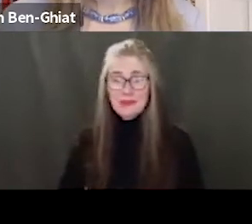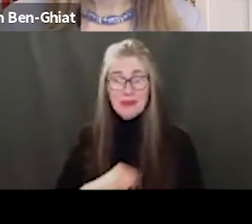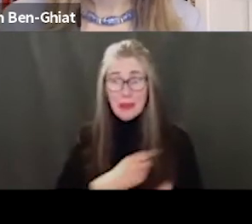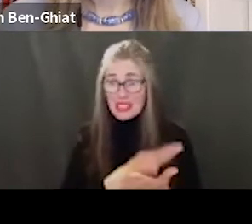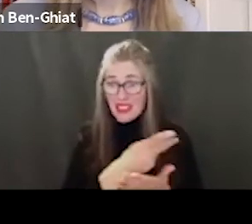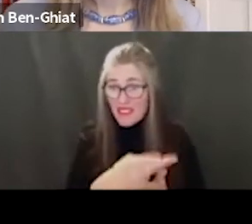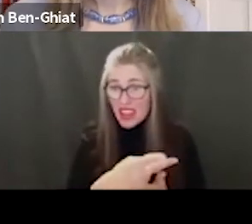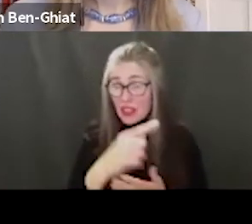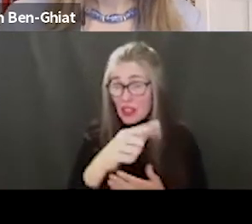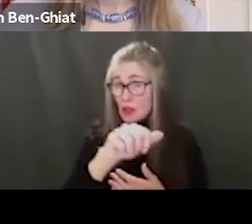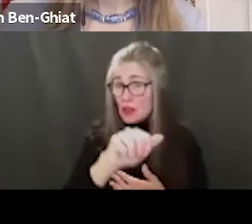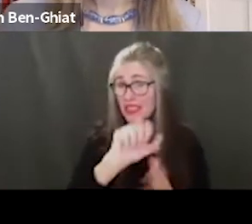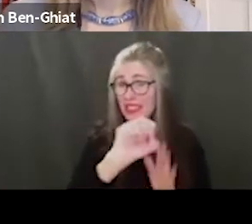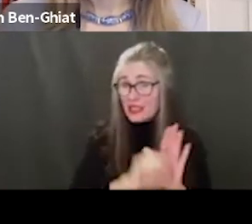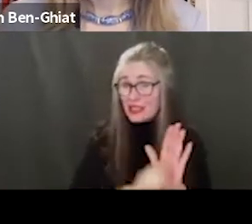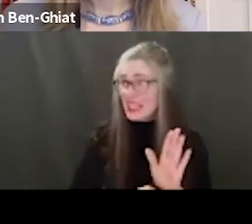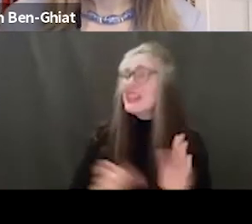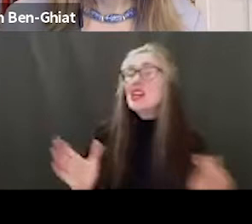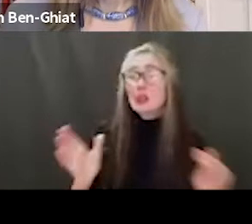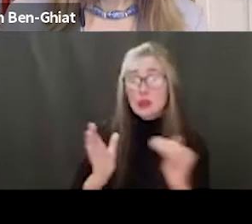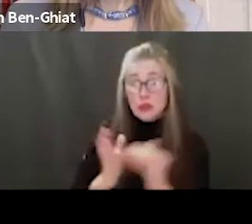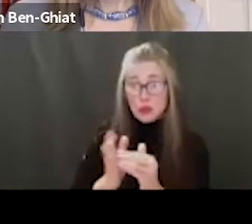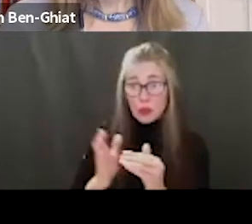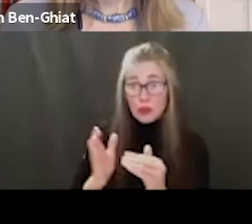the Georgia Secretary of State has filed a suit against Trump,